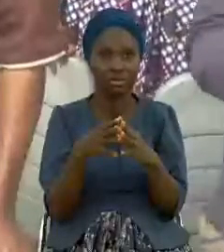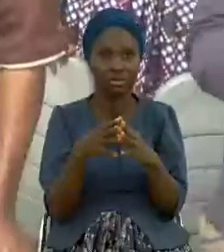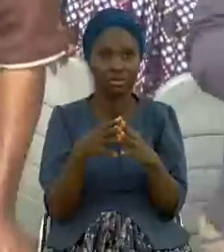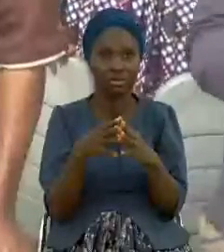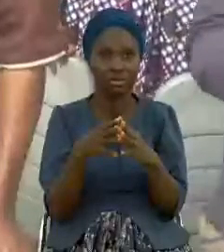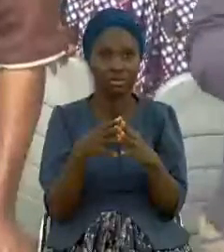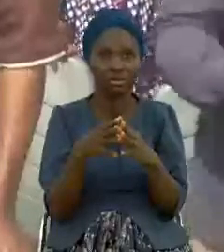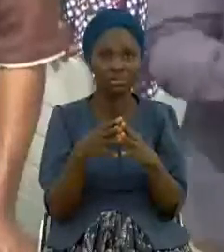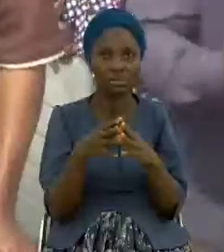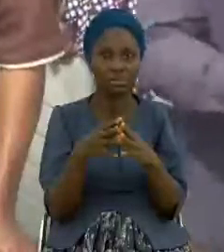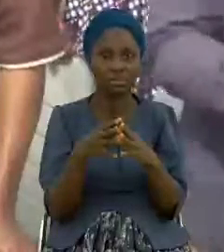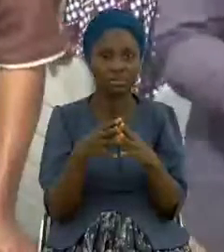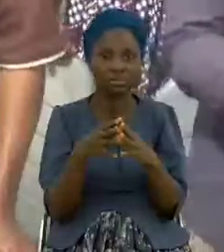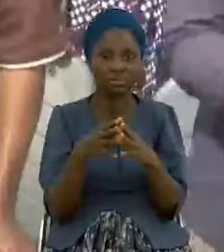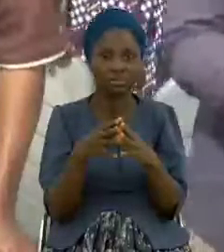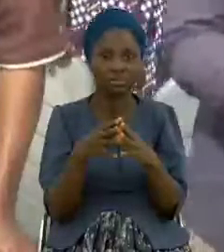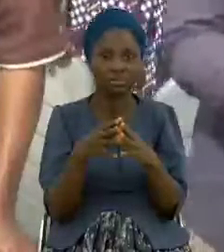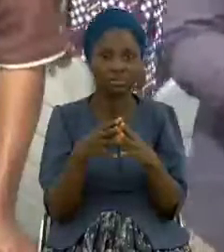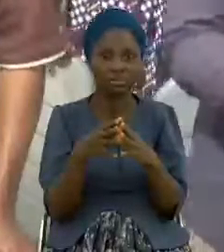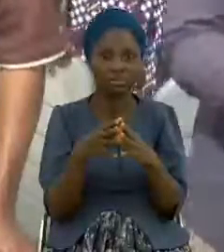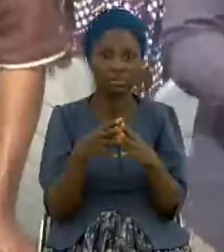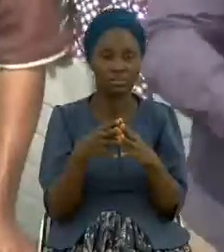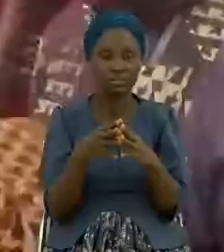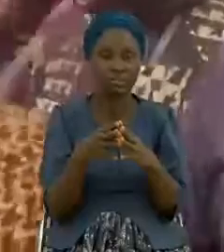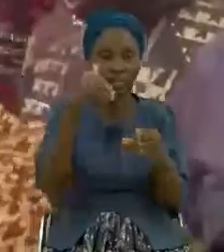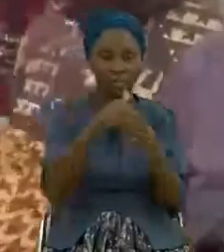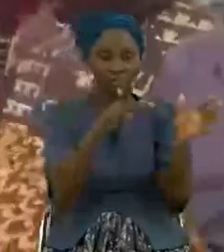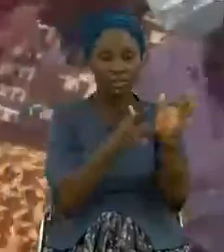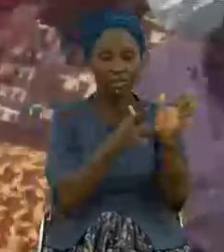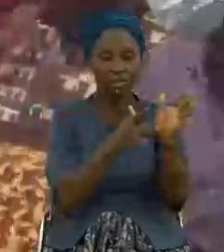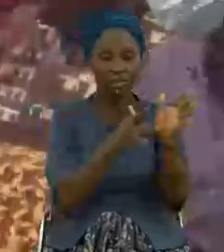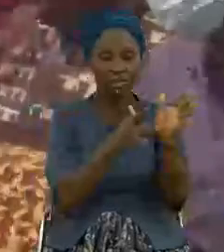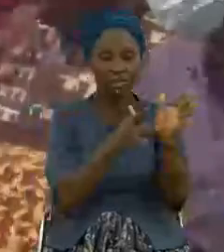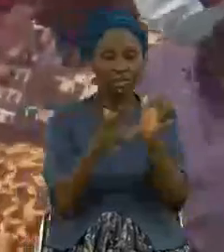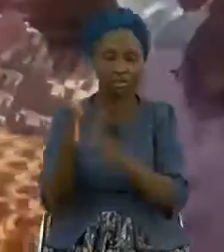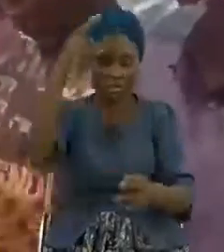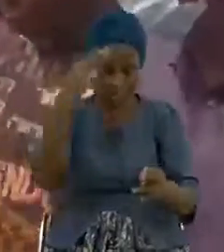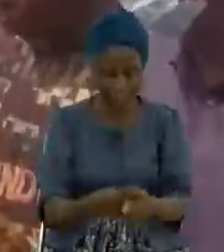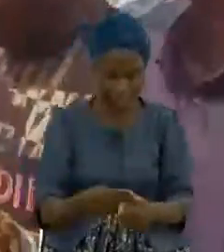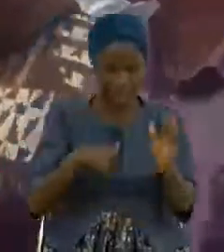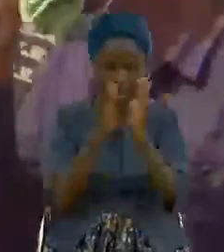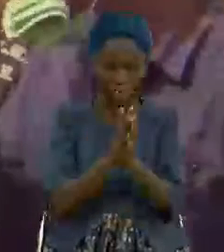In Jesus' name we pray.